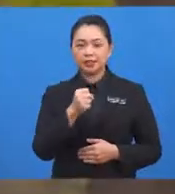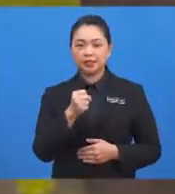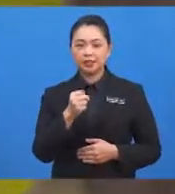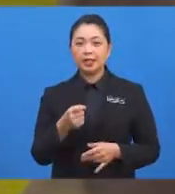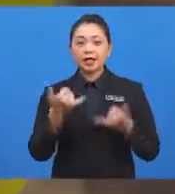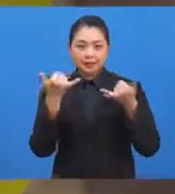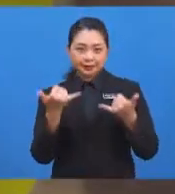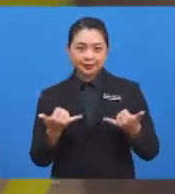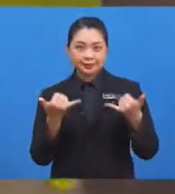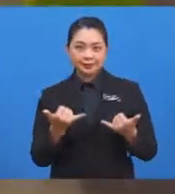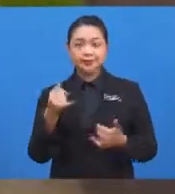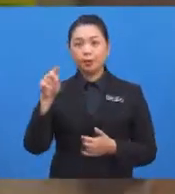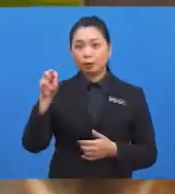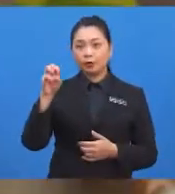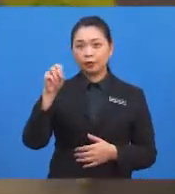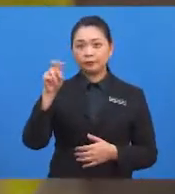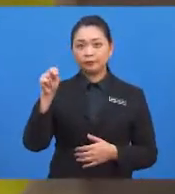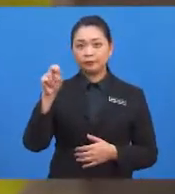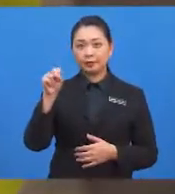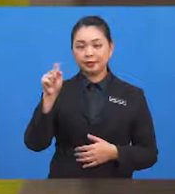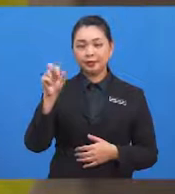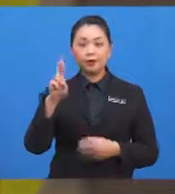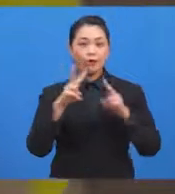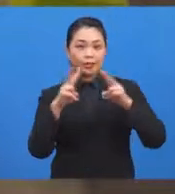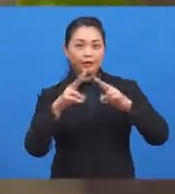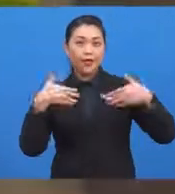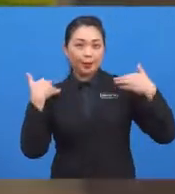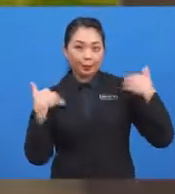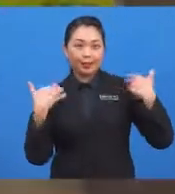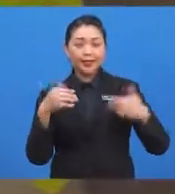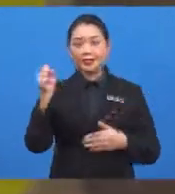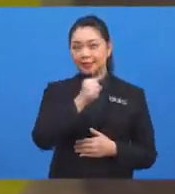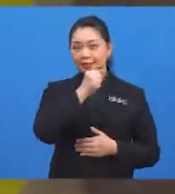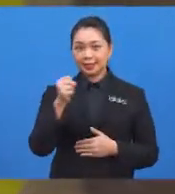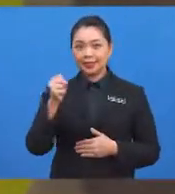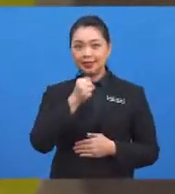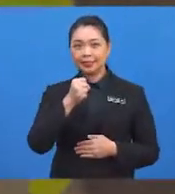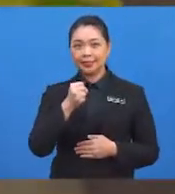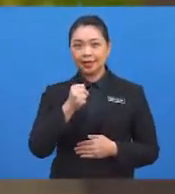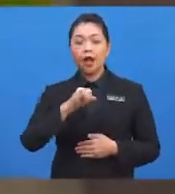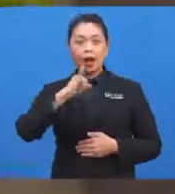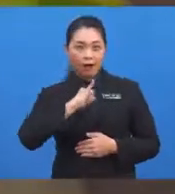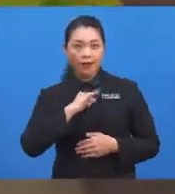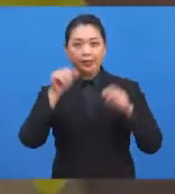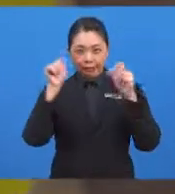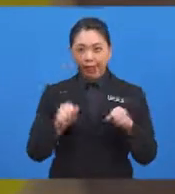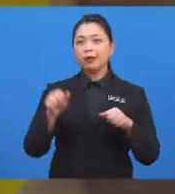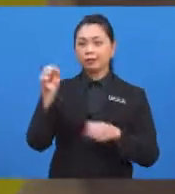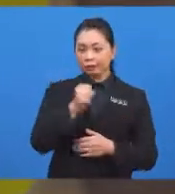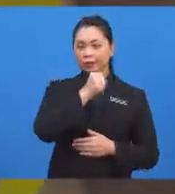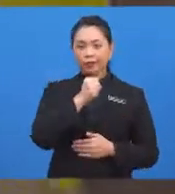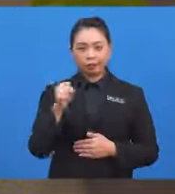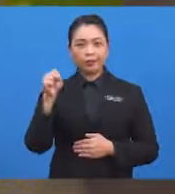Oh, now the monster was very, very happy. "Sing? Sing? I